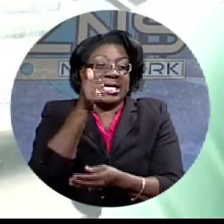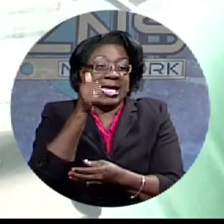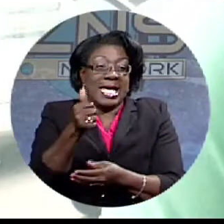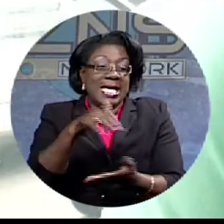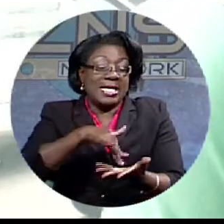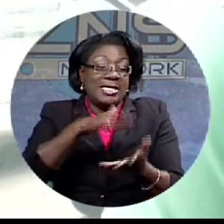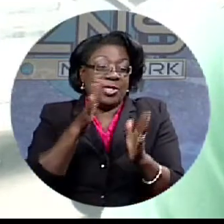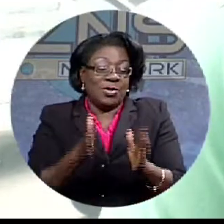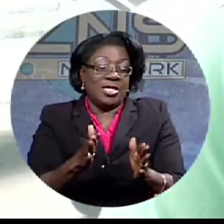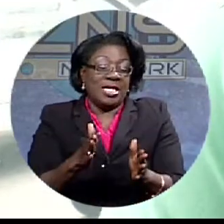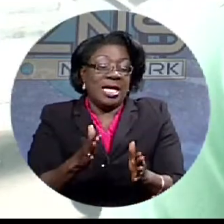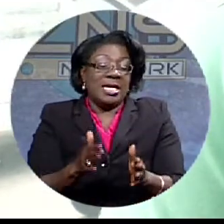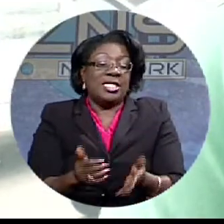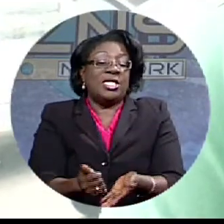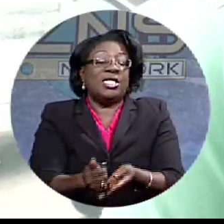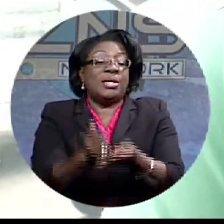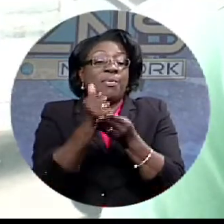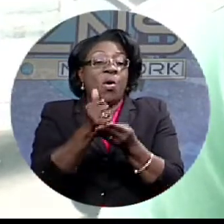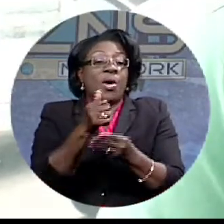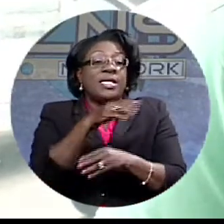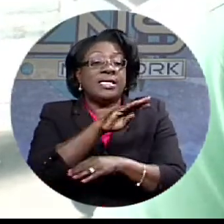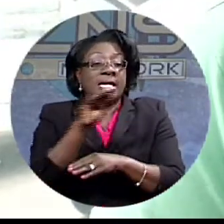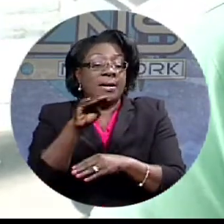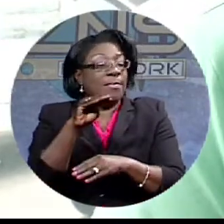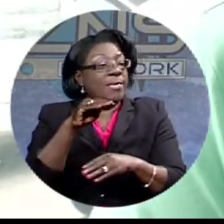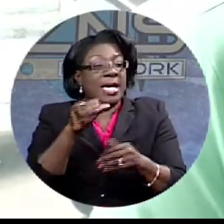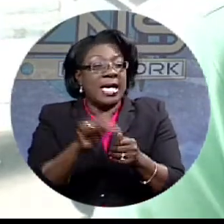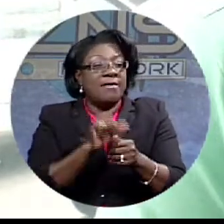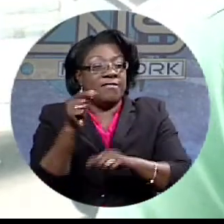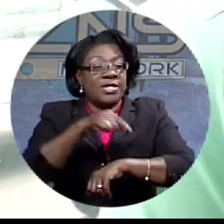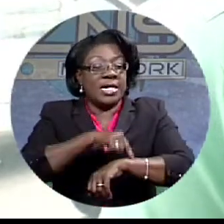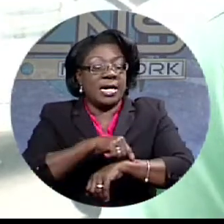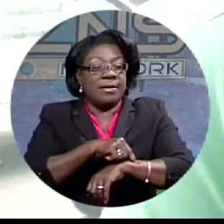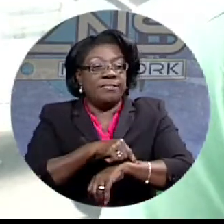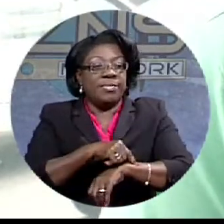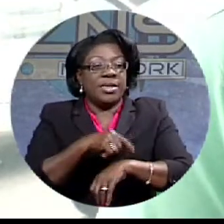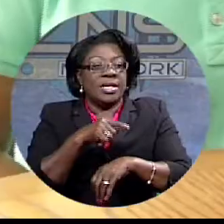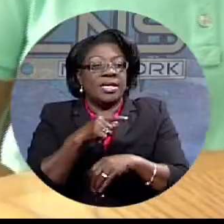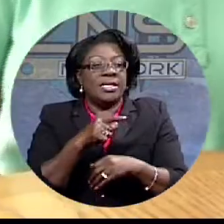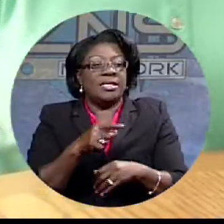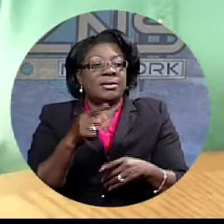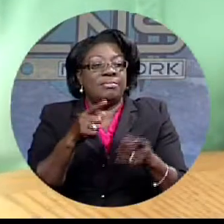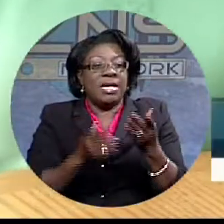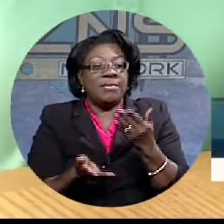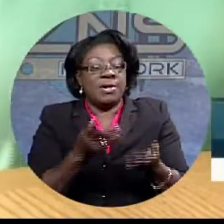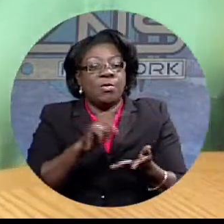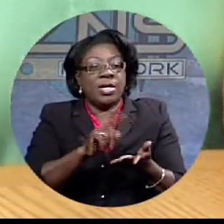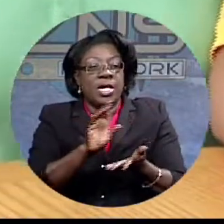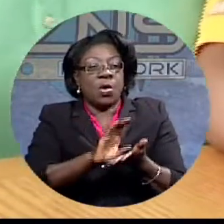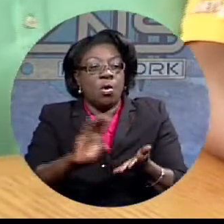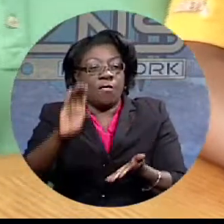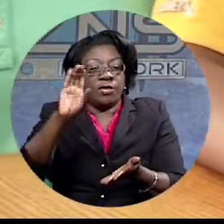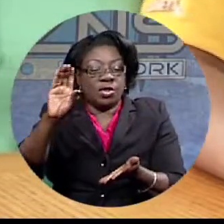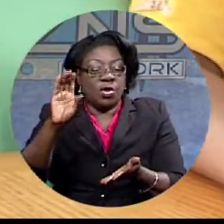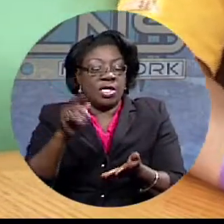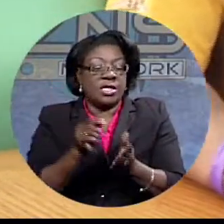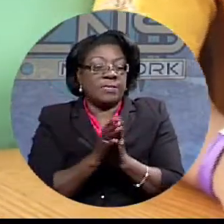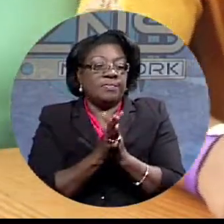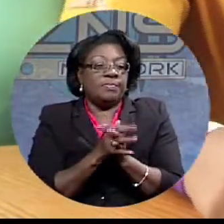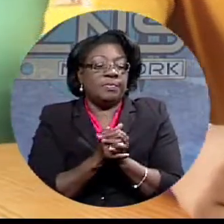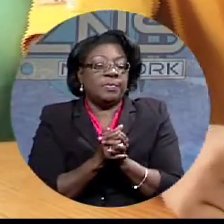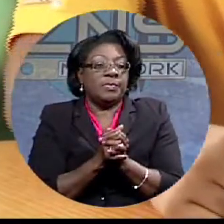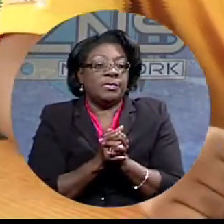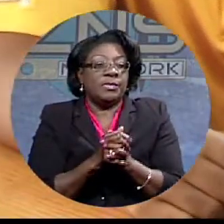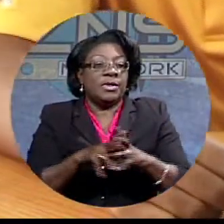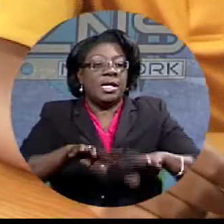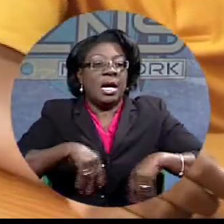I can. I see a lot of potential in him. I see a scholarship career for him, and he knows what he needs to do to get the job done.